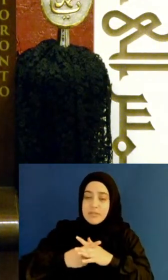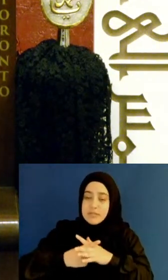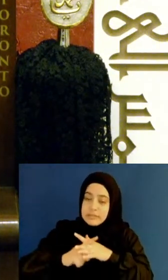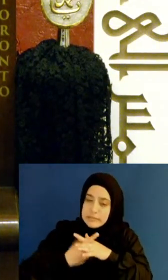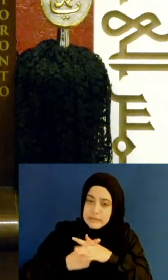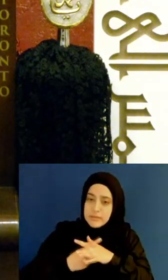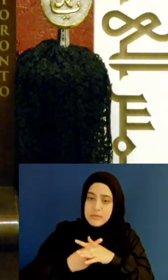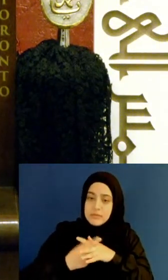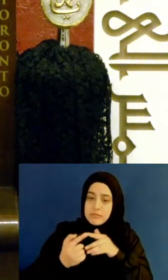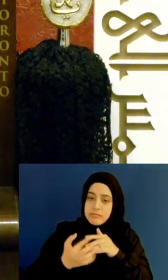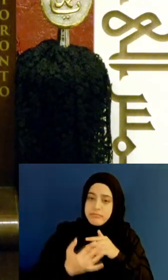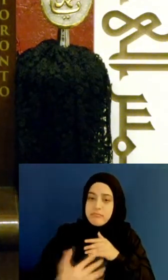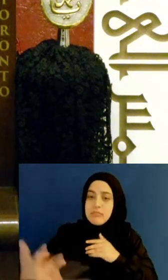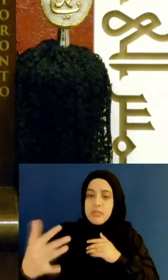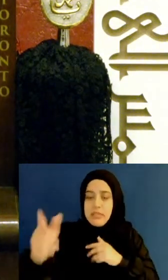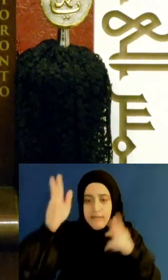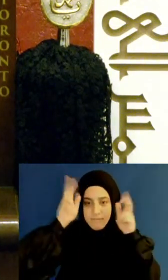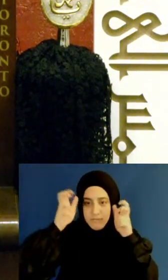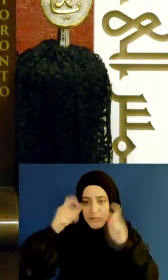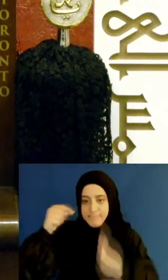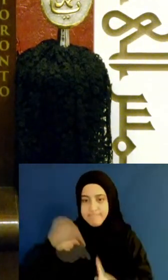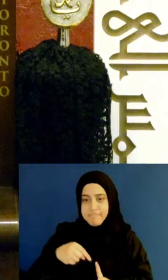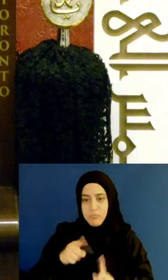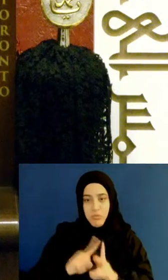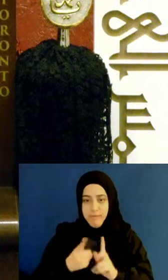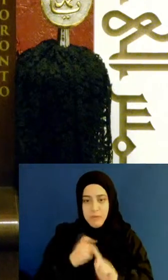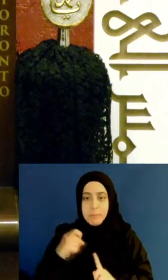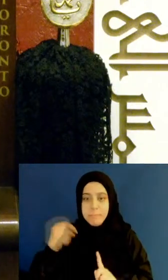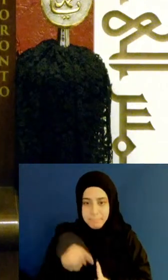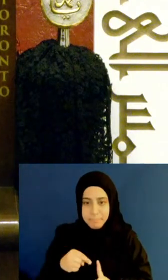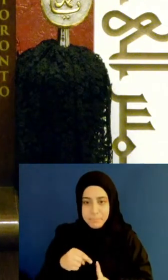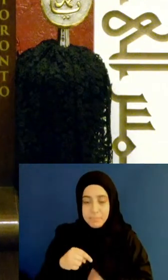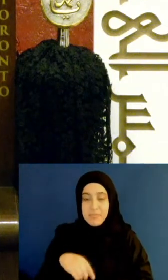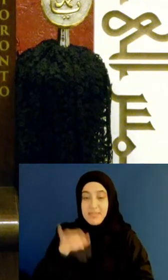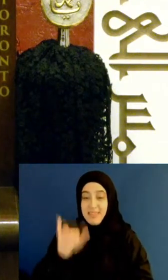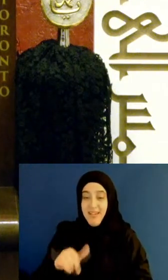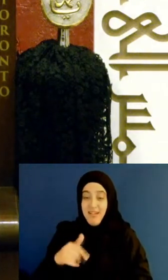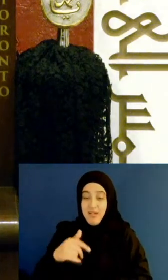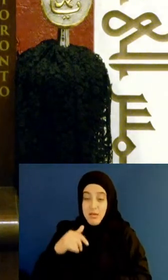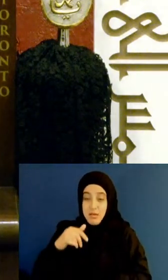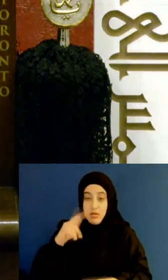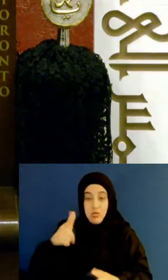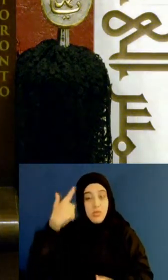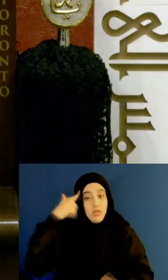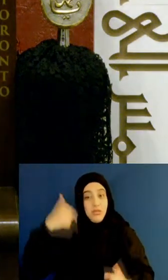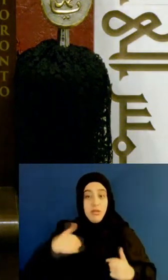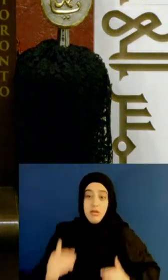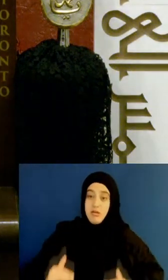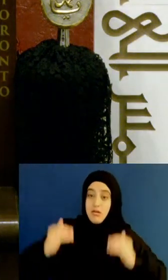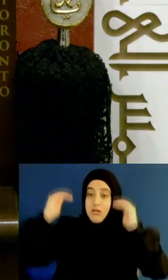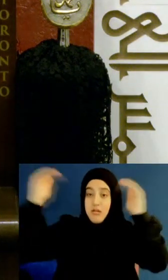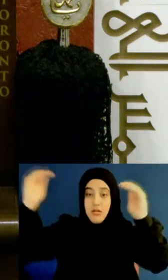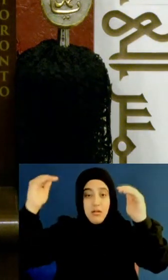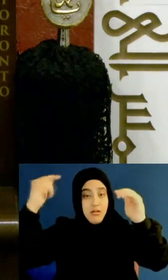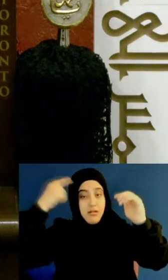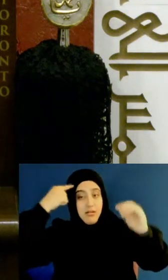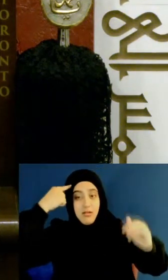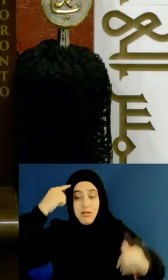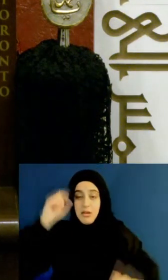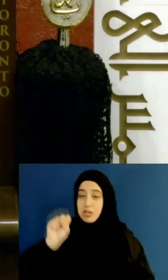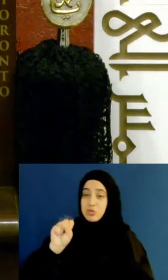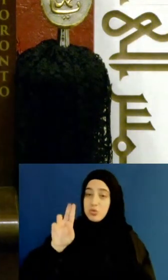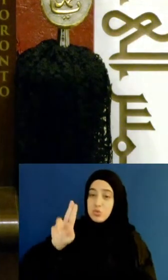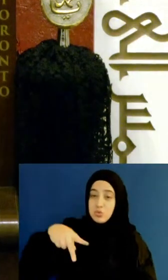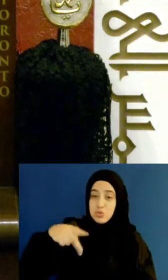having superiority complex within you because of artificial